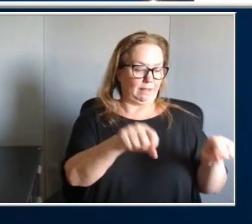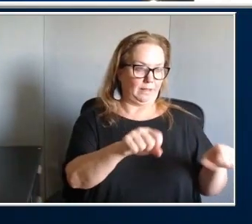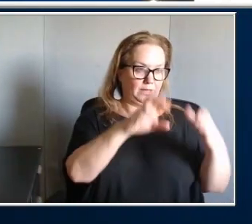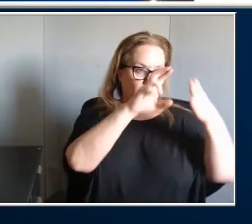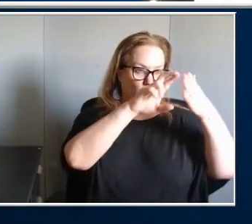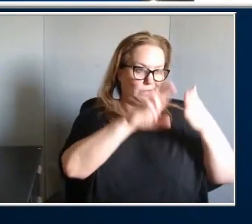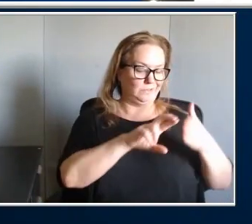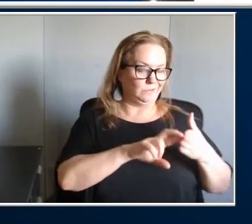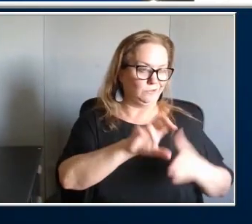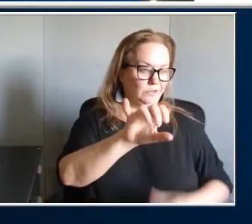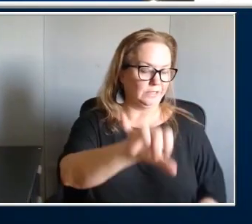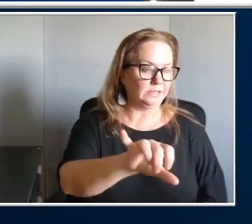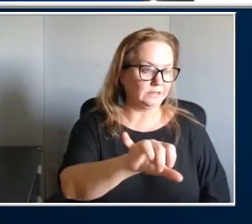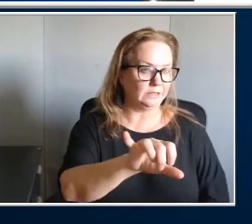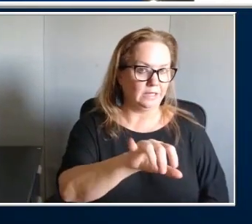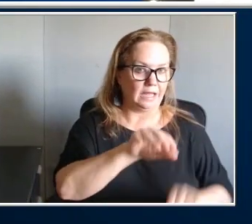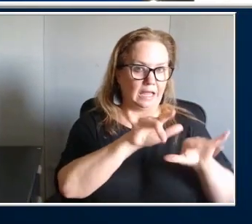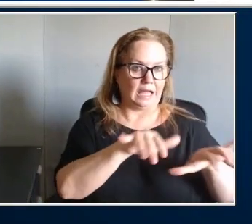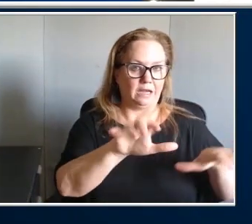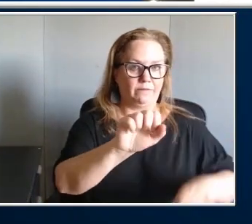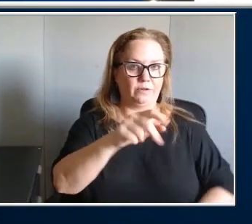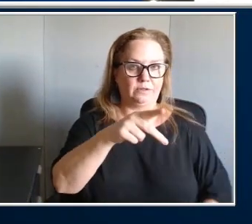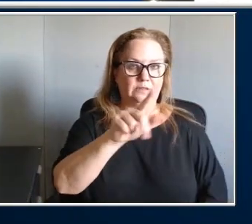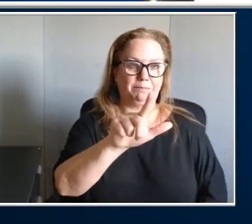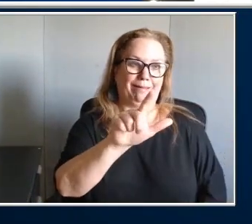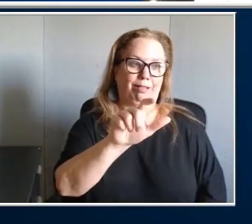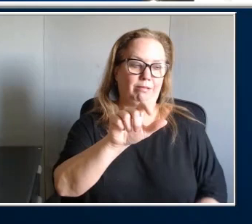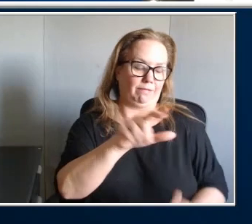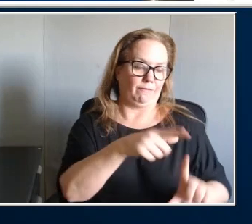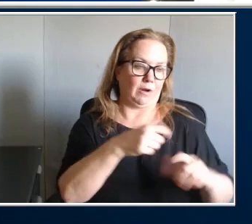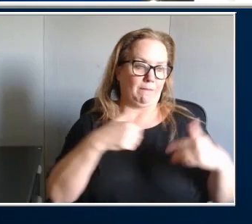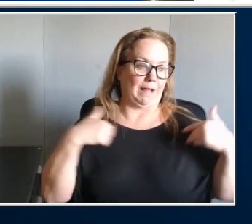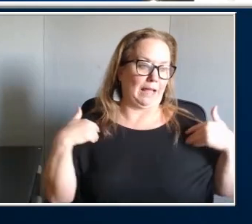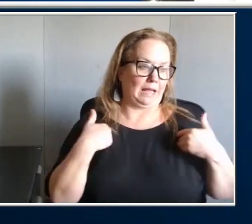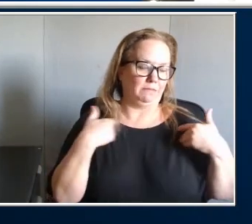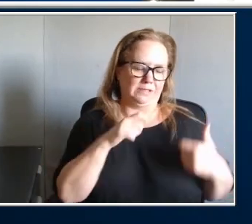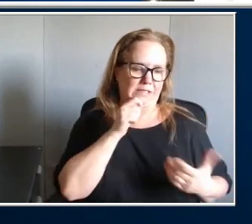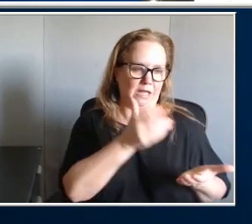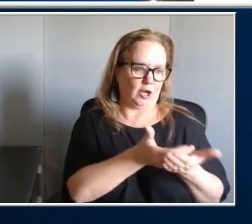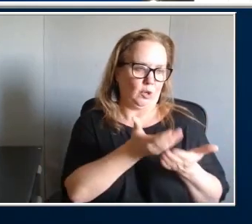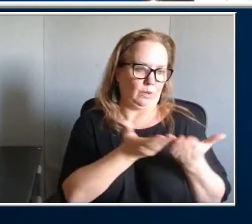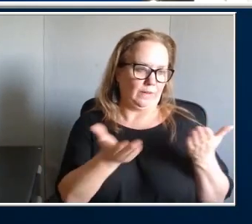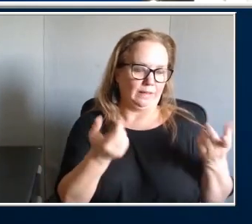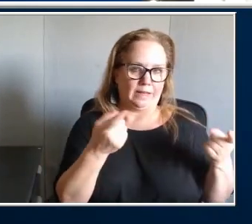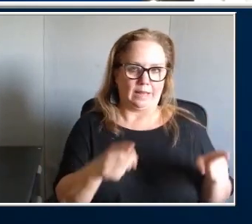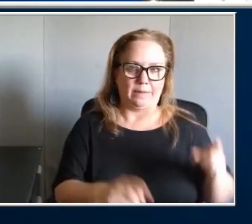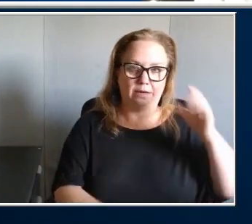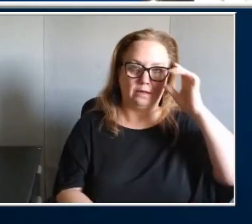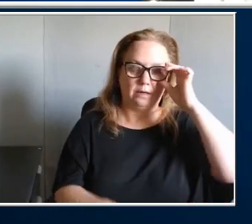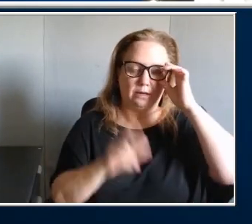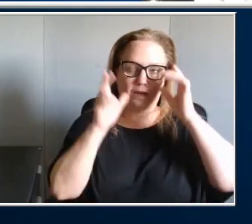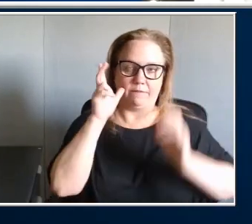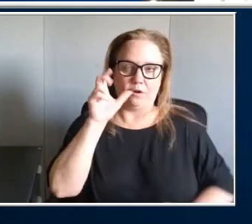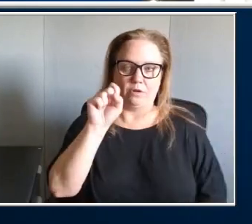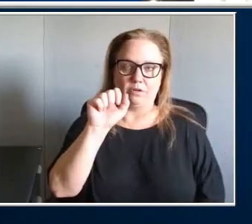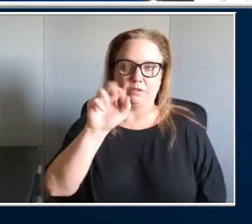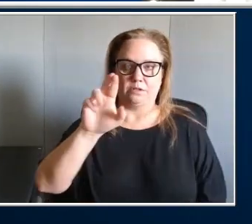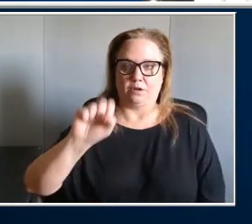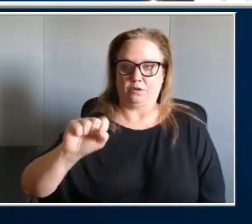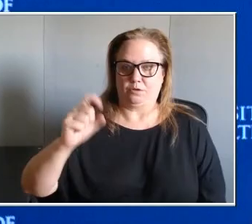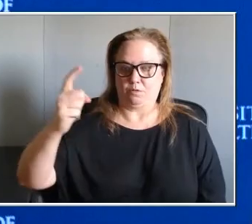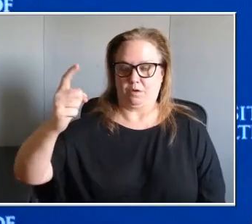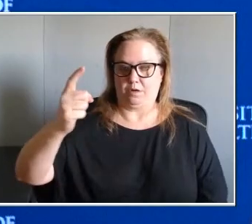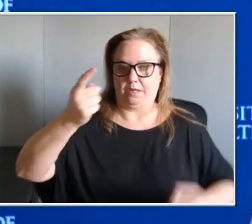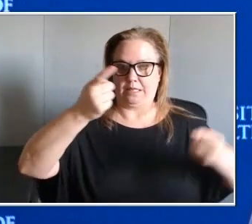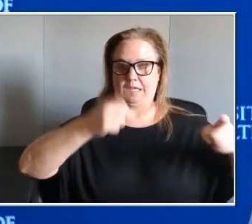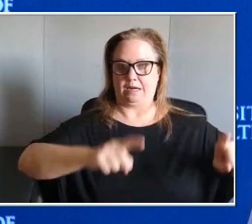research, occurred as a spillover event from animals. And so it's not like a new thing that just happened. Yeah, I mean, have you heard of SARS-1? That